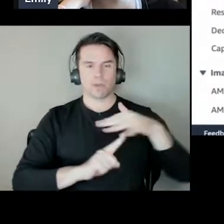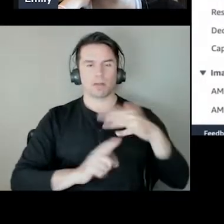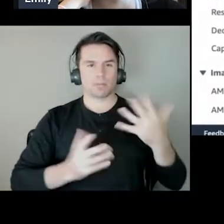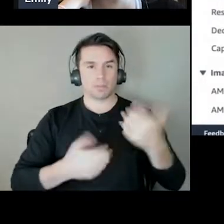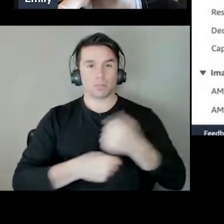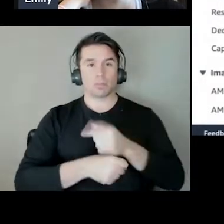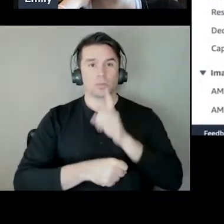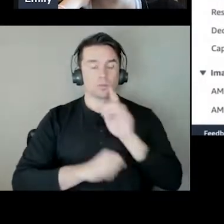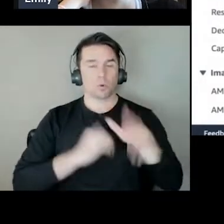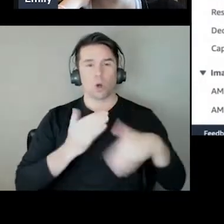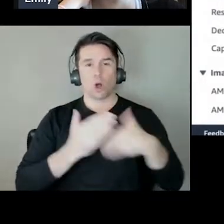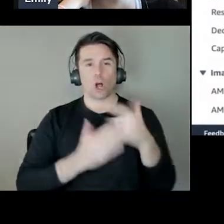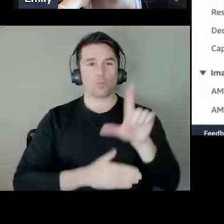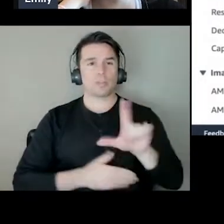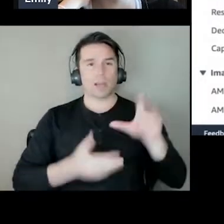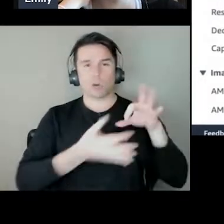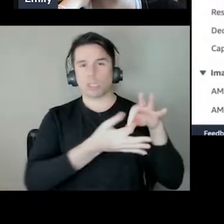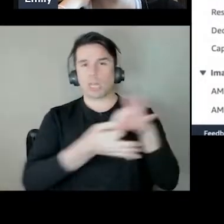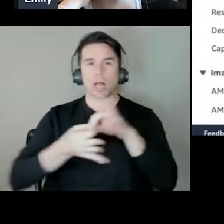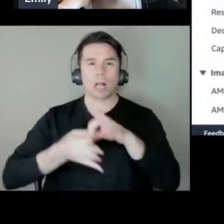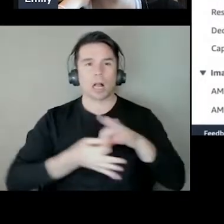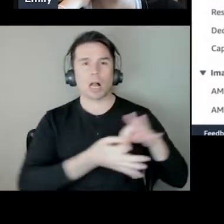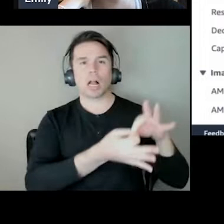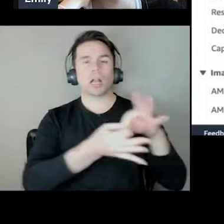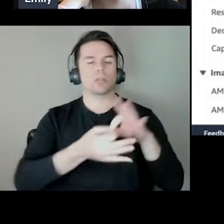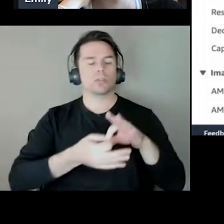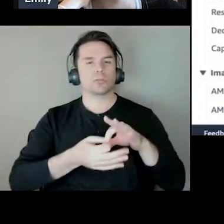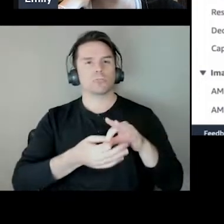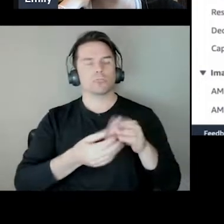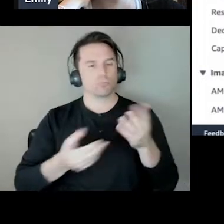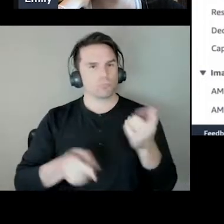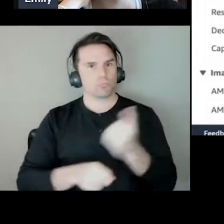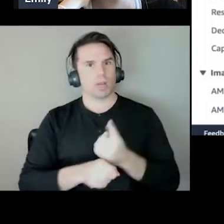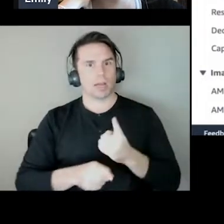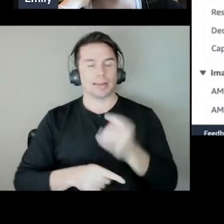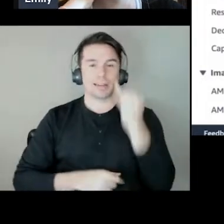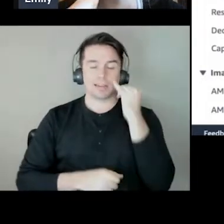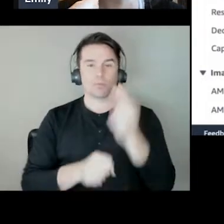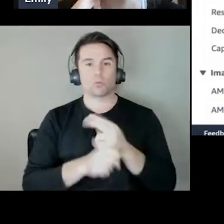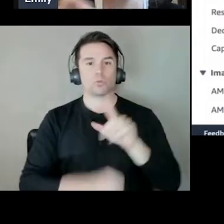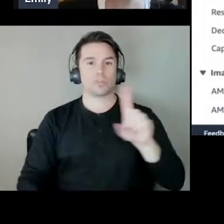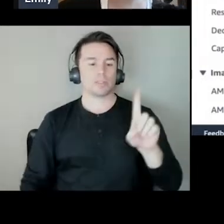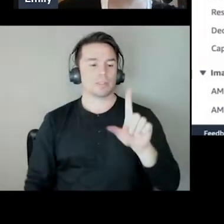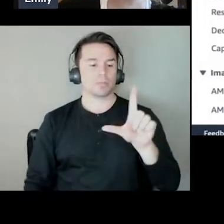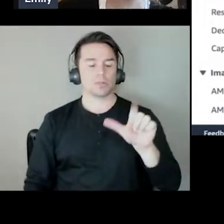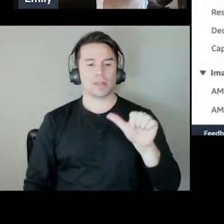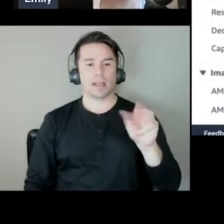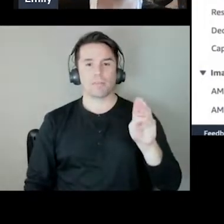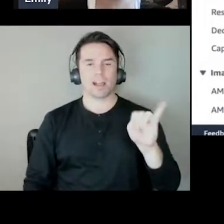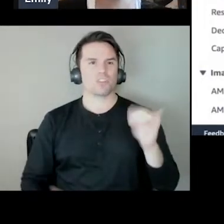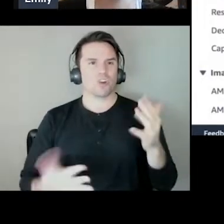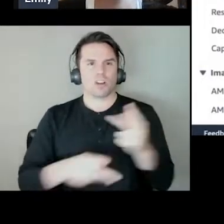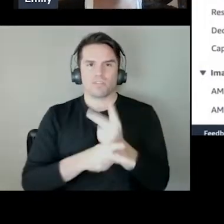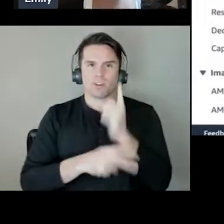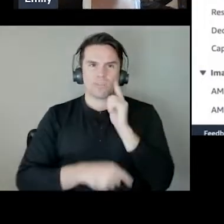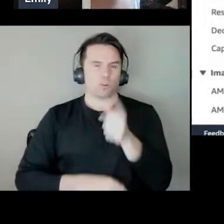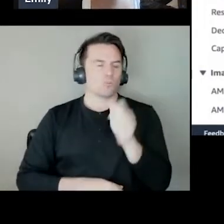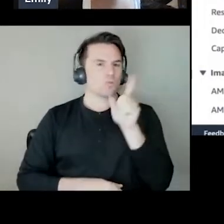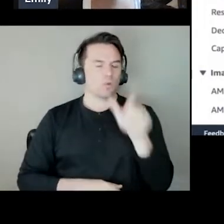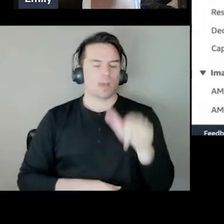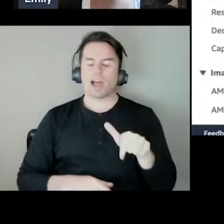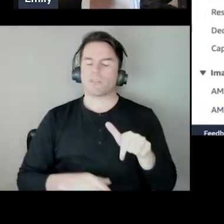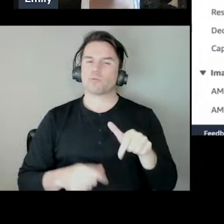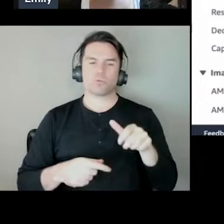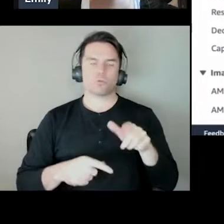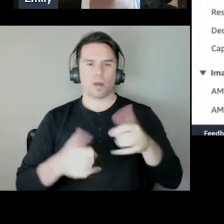work together well, right? And if you use deep learning AMIs, this has already been figured out, right? So you don't really have to mess around with those interdependencies and